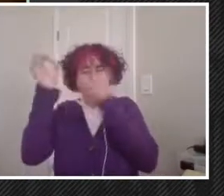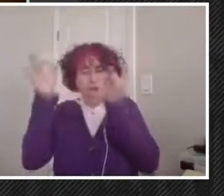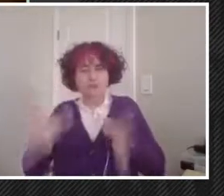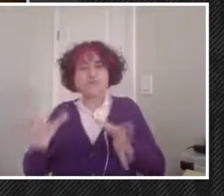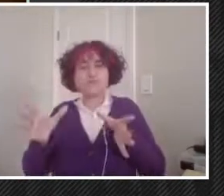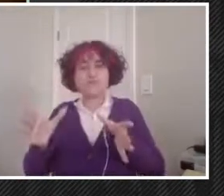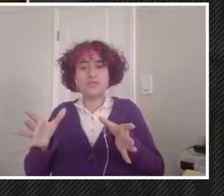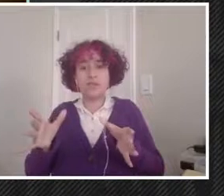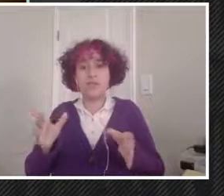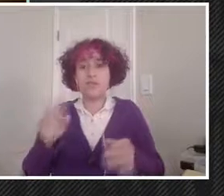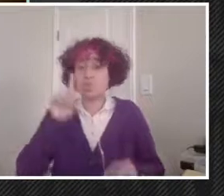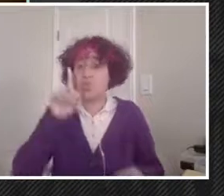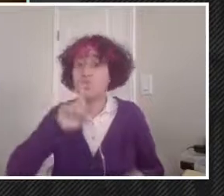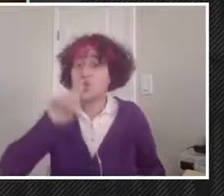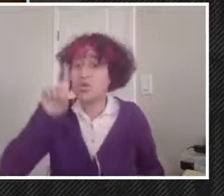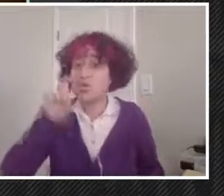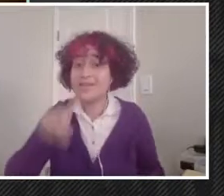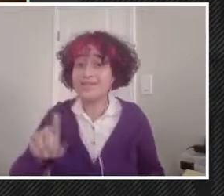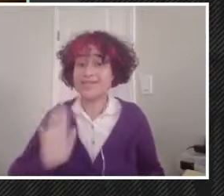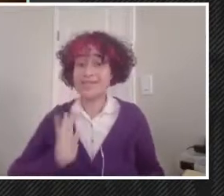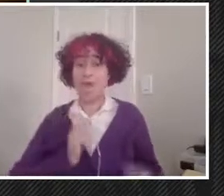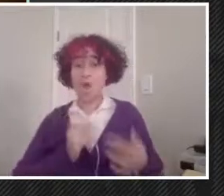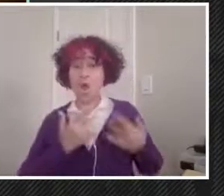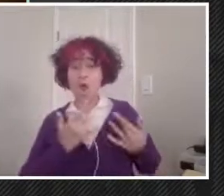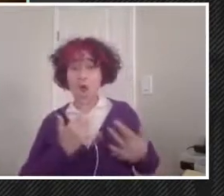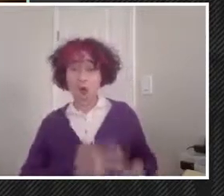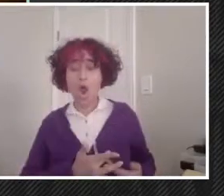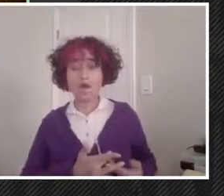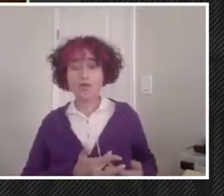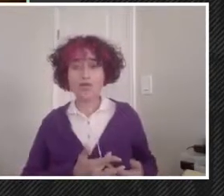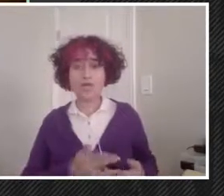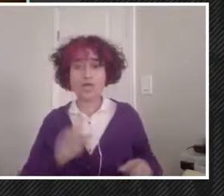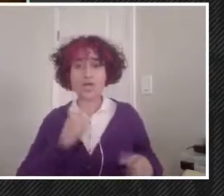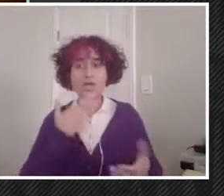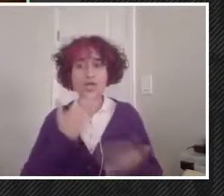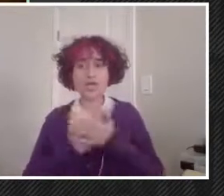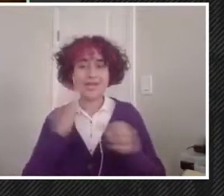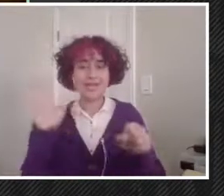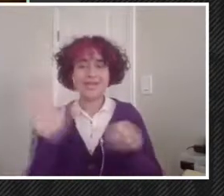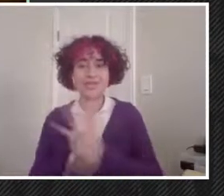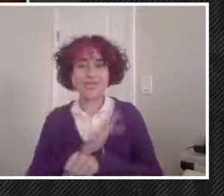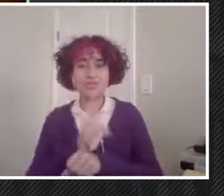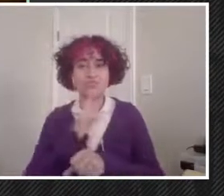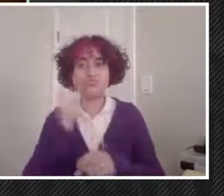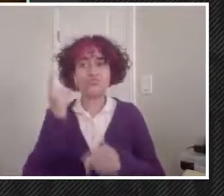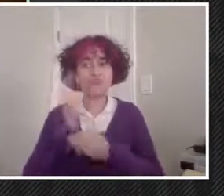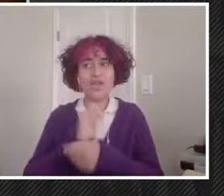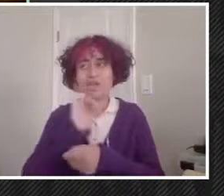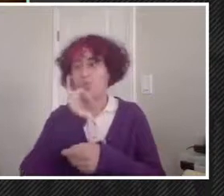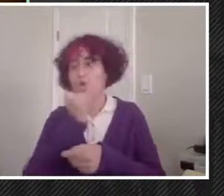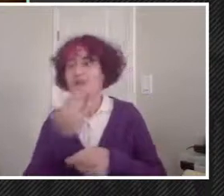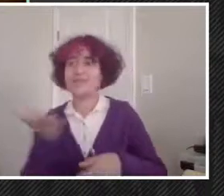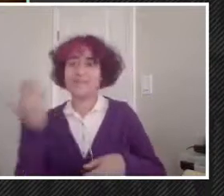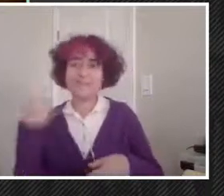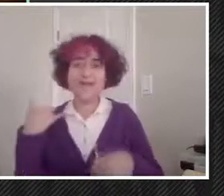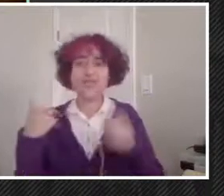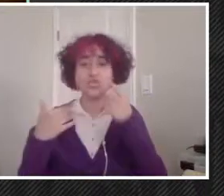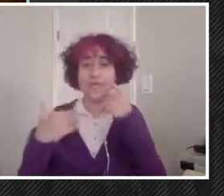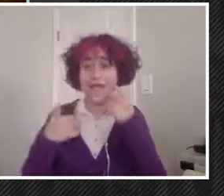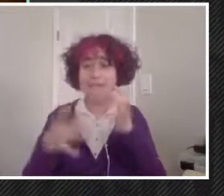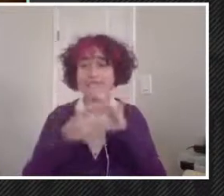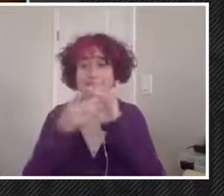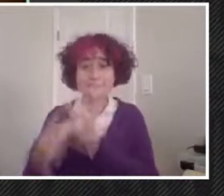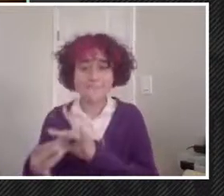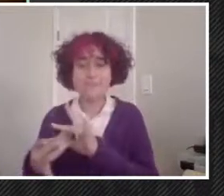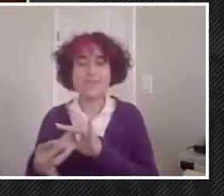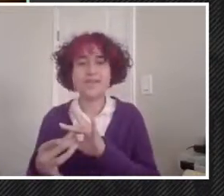people enough to right the wrongs of the past? Do we have a commitment to the people that we say we love, serve, and